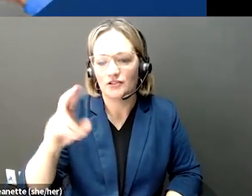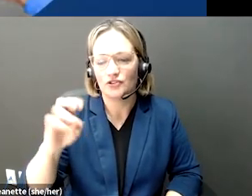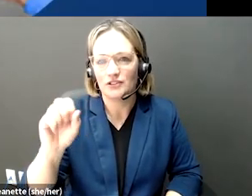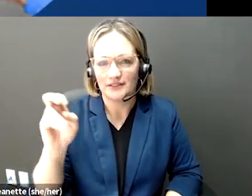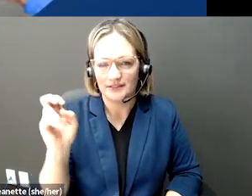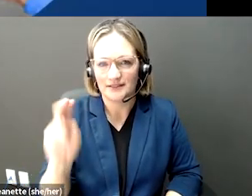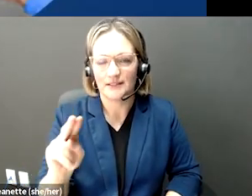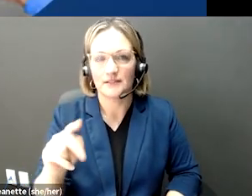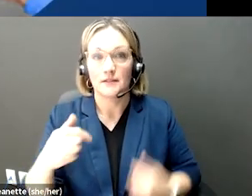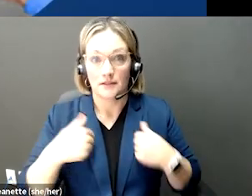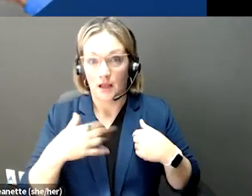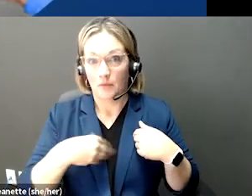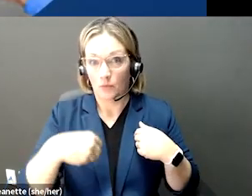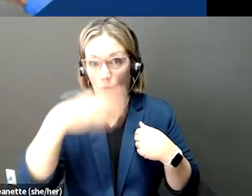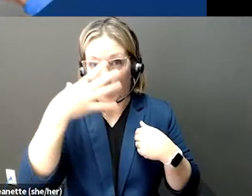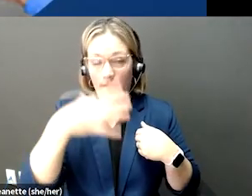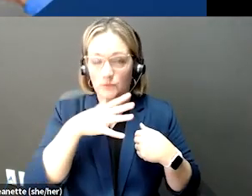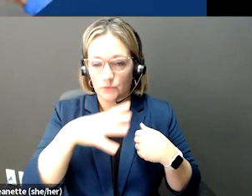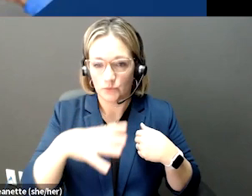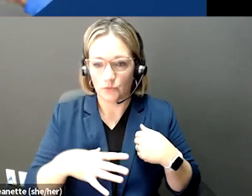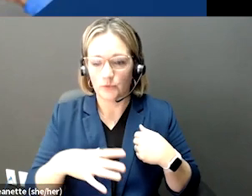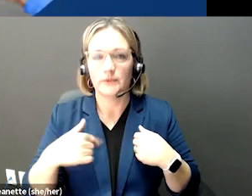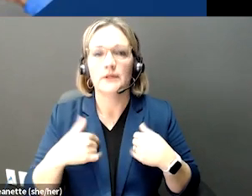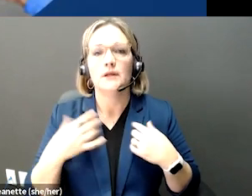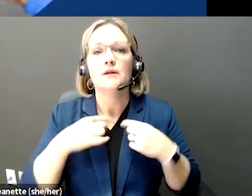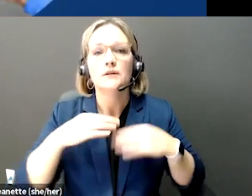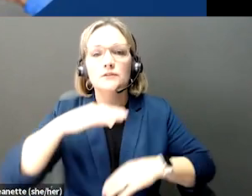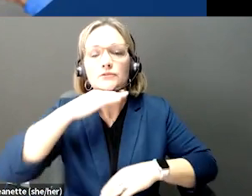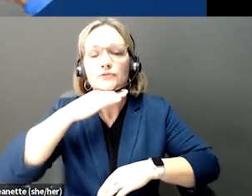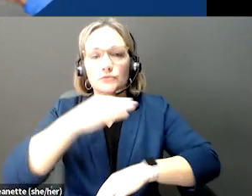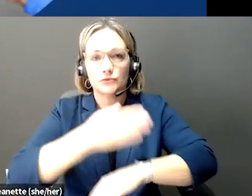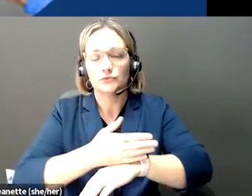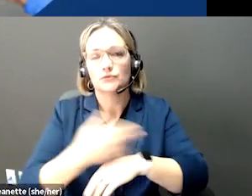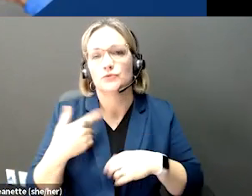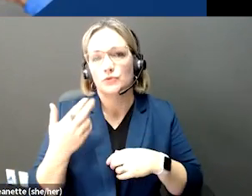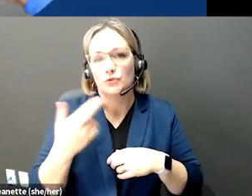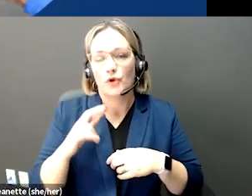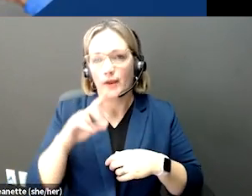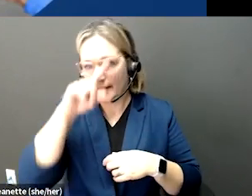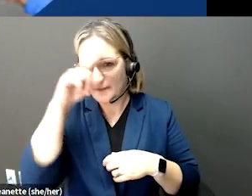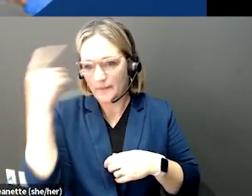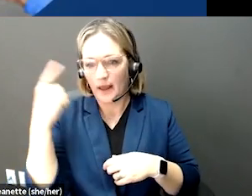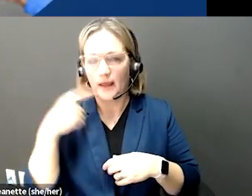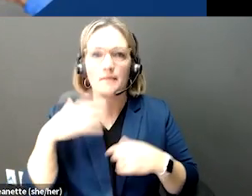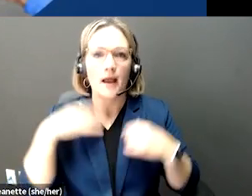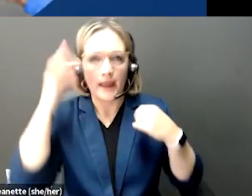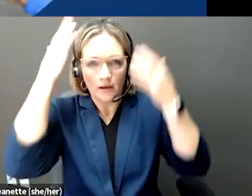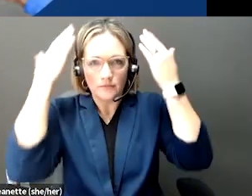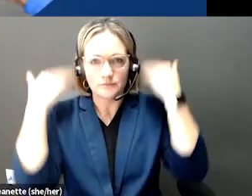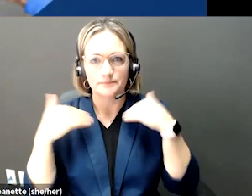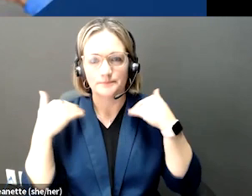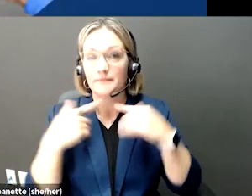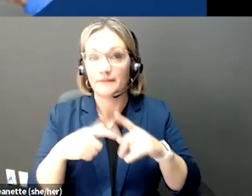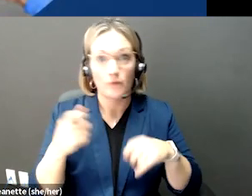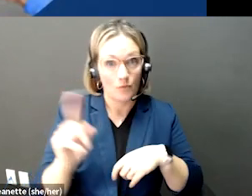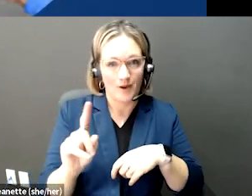a gray and black turtleneck sweater with shoulder-length hair. I come from beautiful Victoria, British